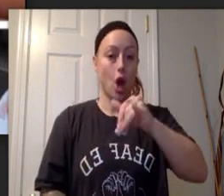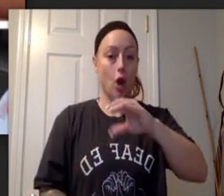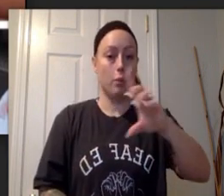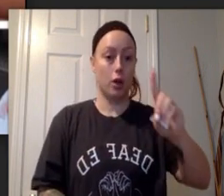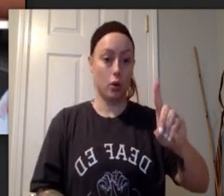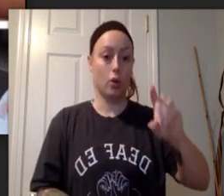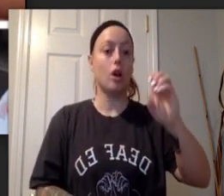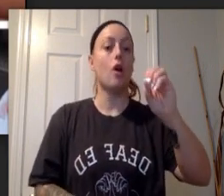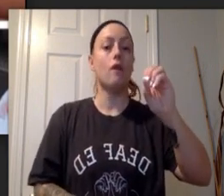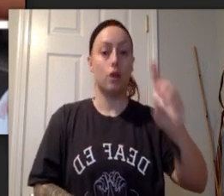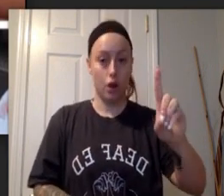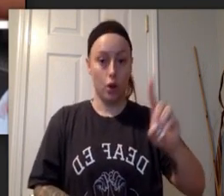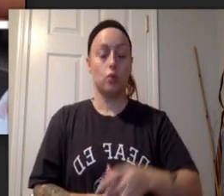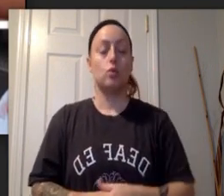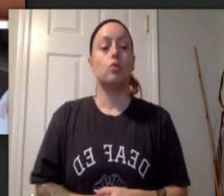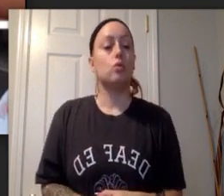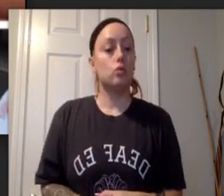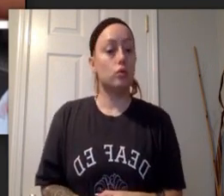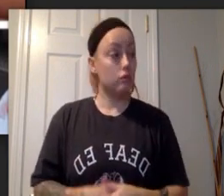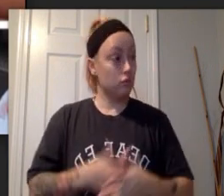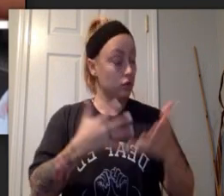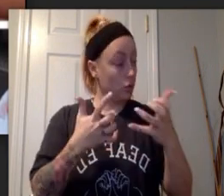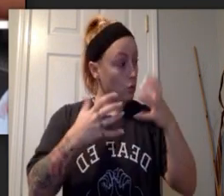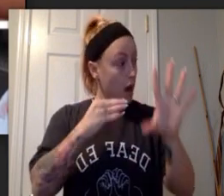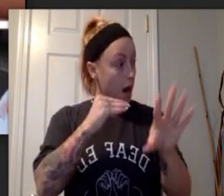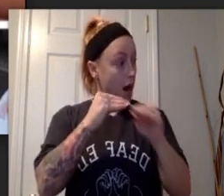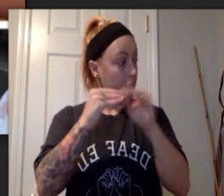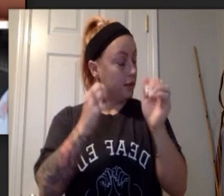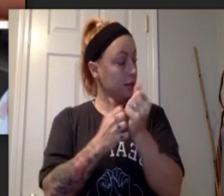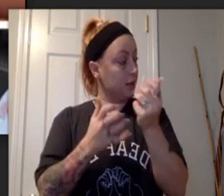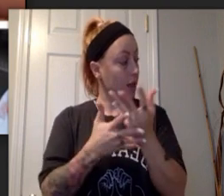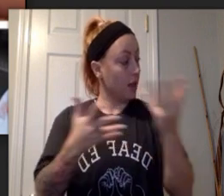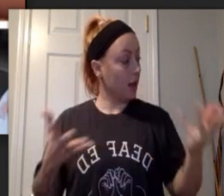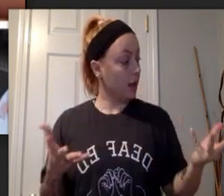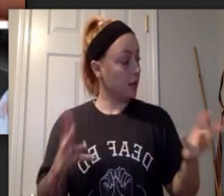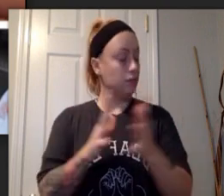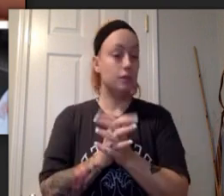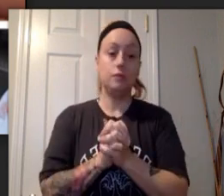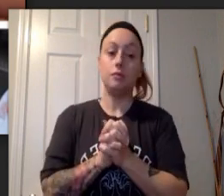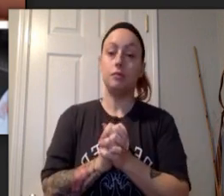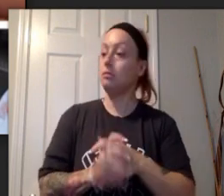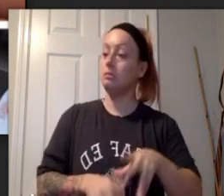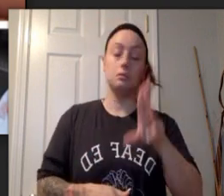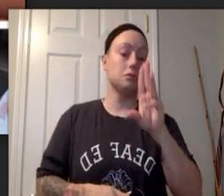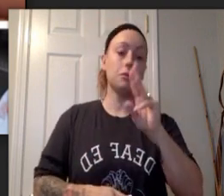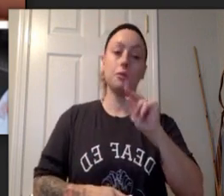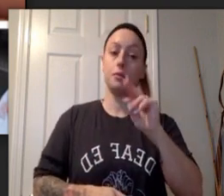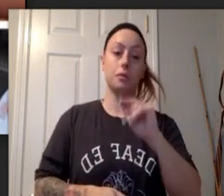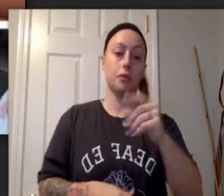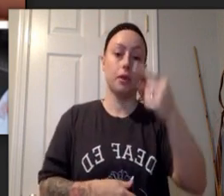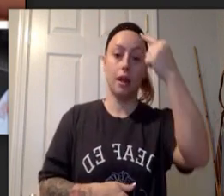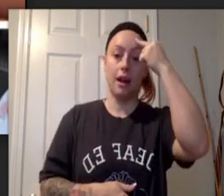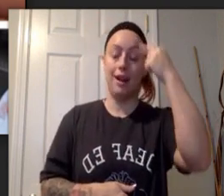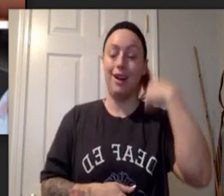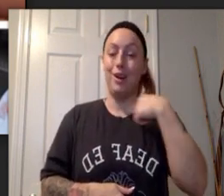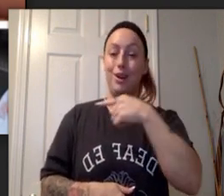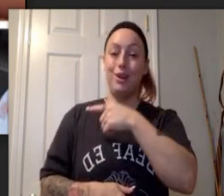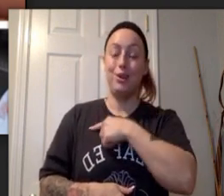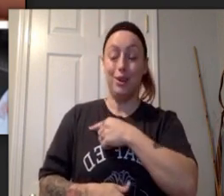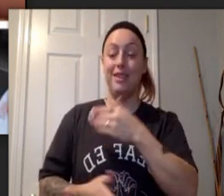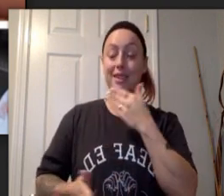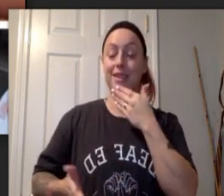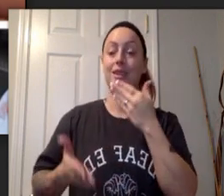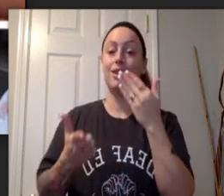using naloxone. Corian, do you have anything that you want to add before I dive into this part? No, I don't. I don't. I think we're well on the